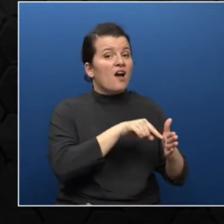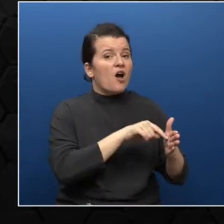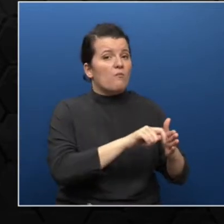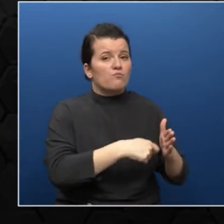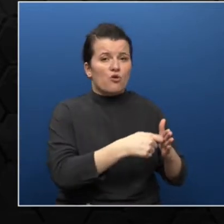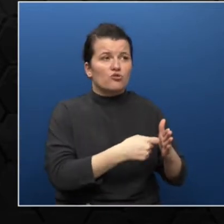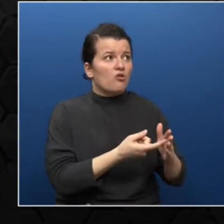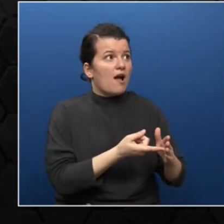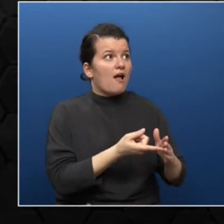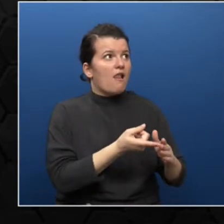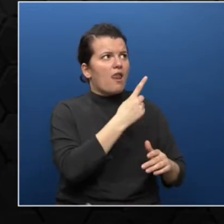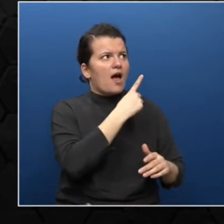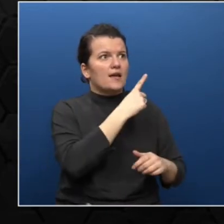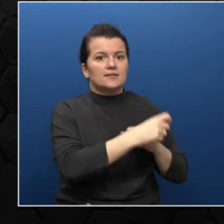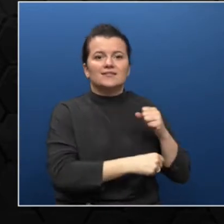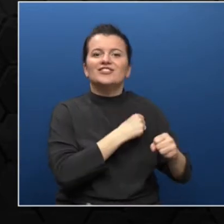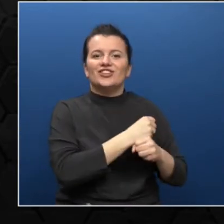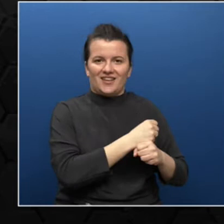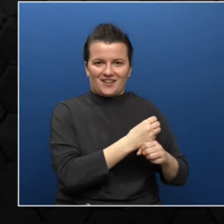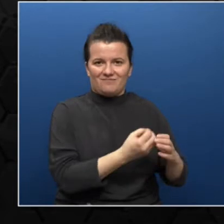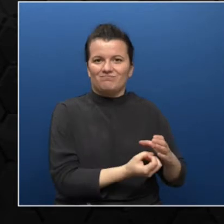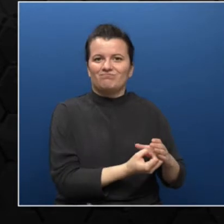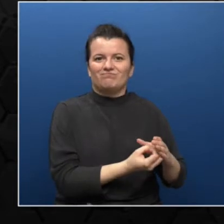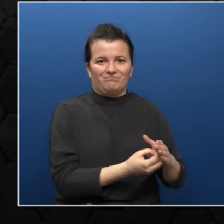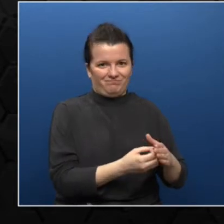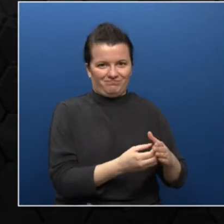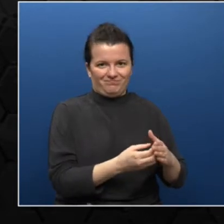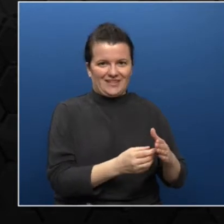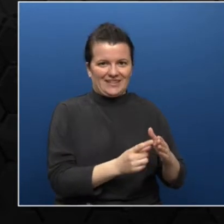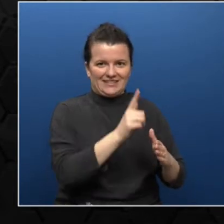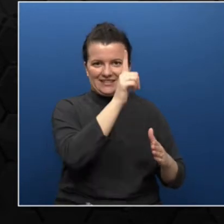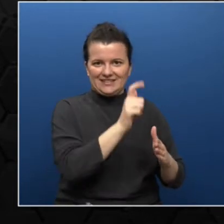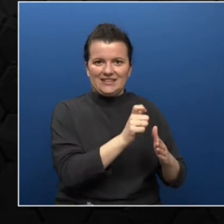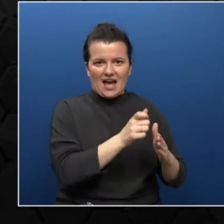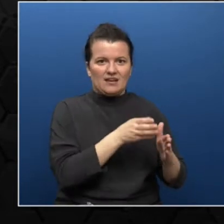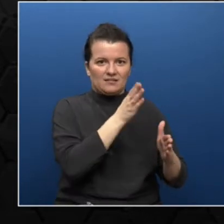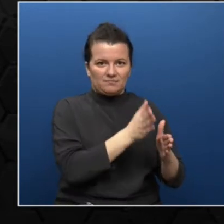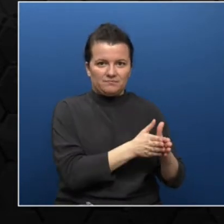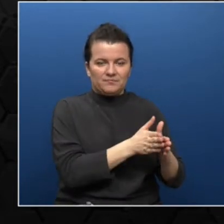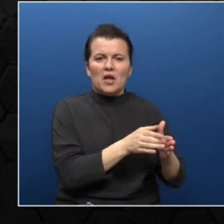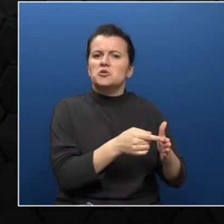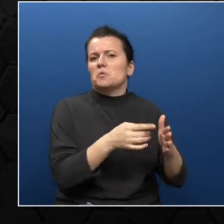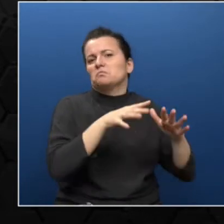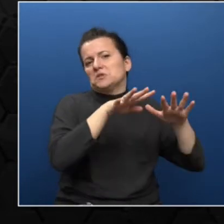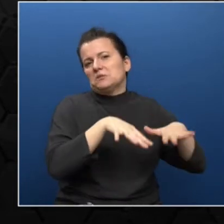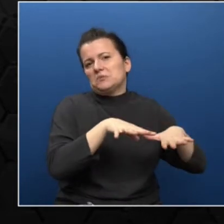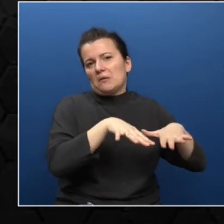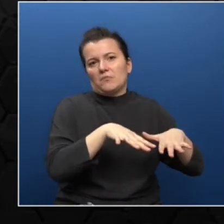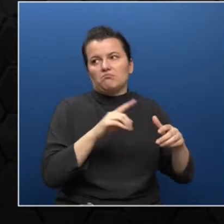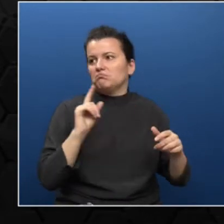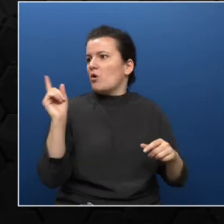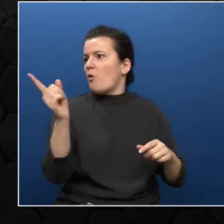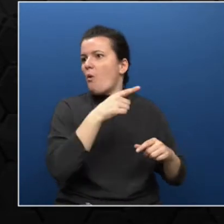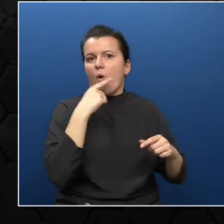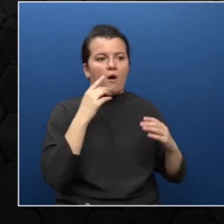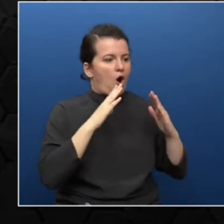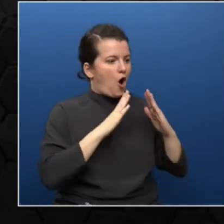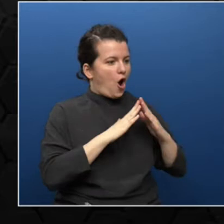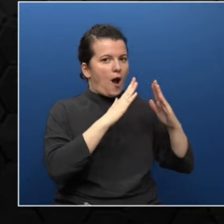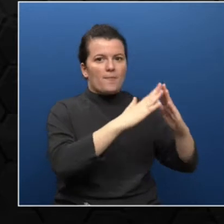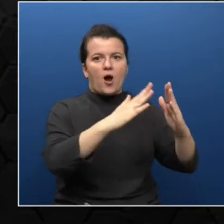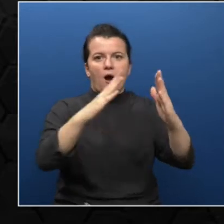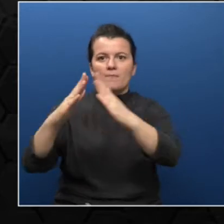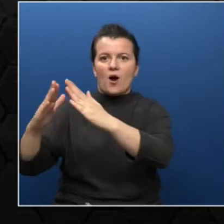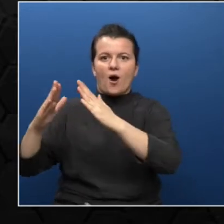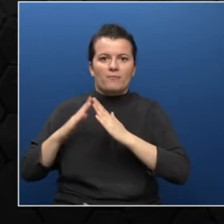year, around September, when we were all at home. We had a lot of time to